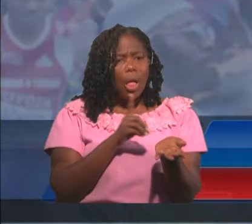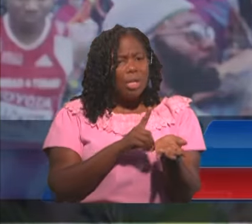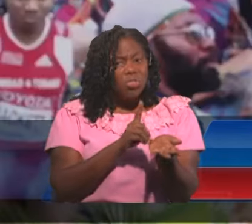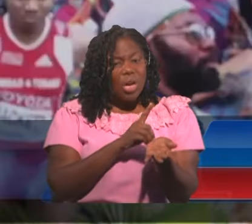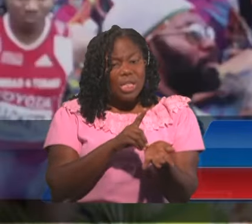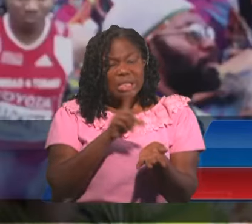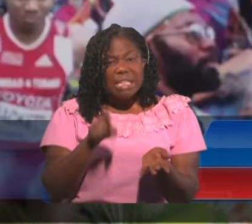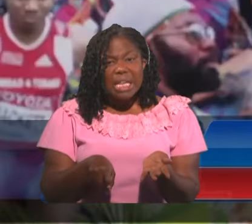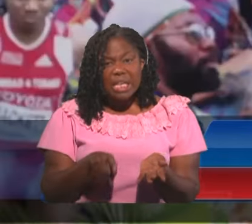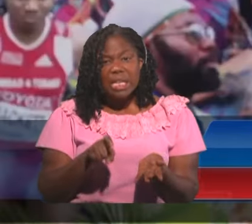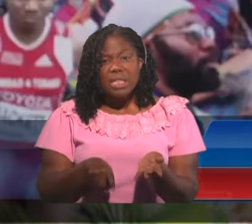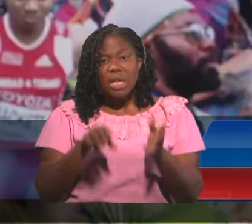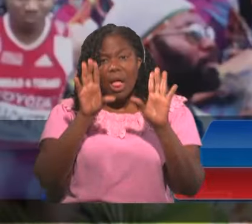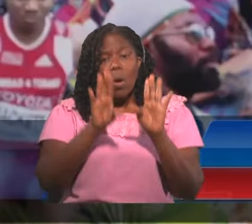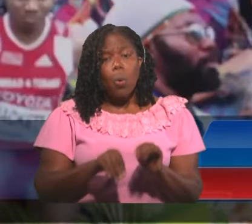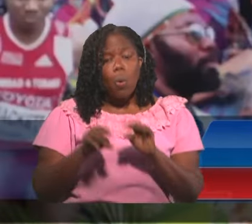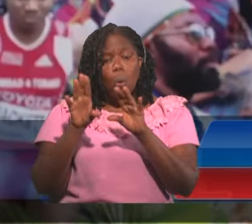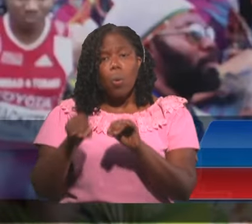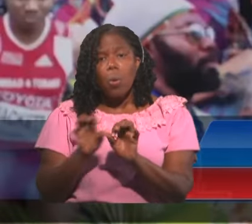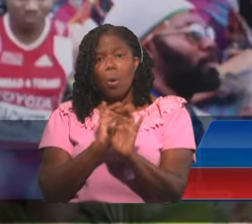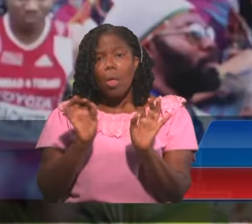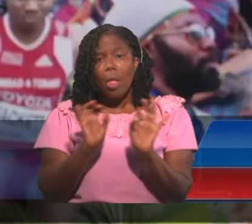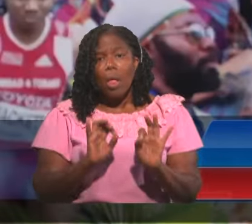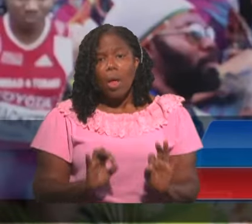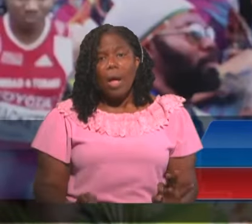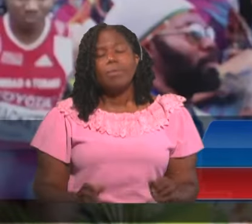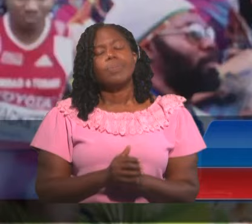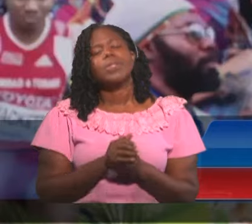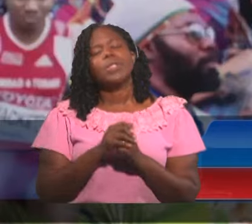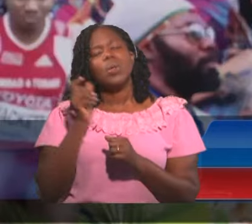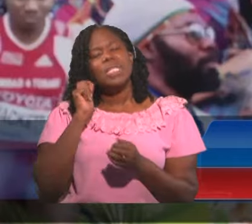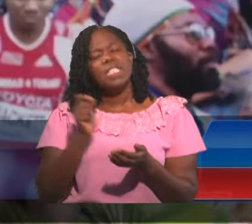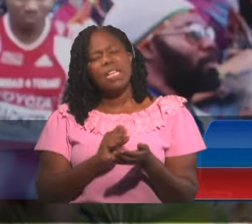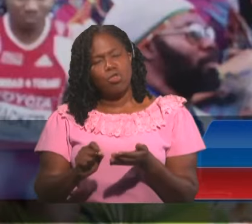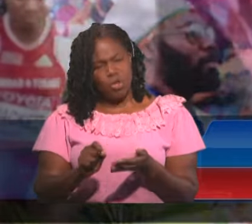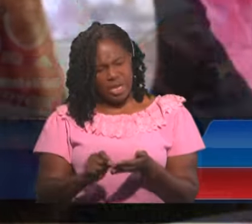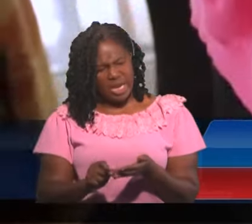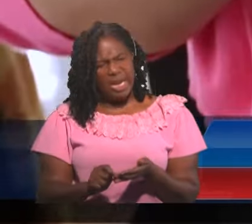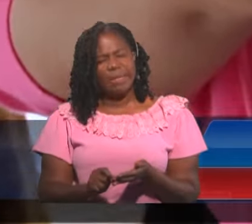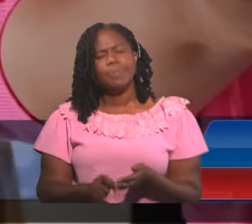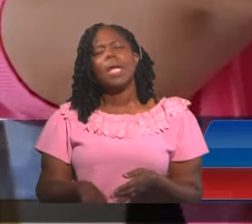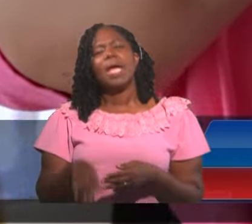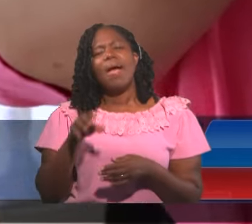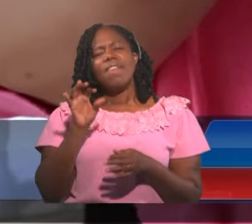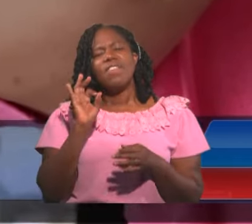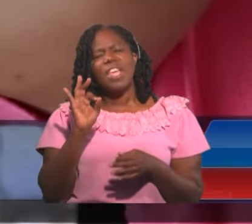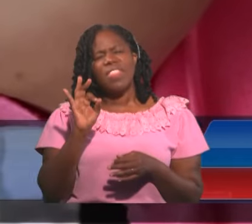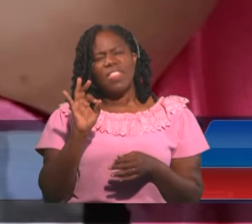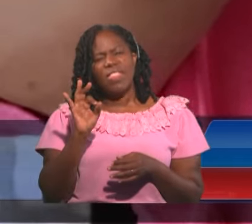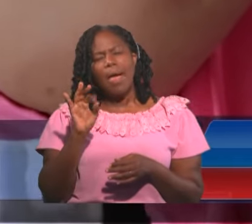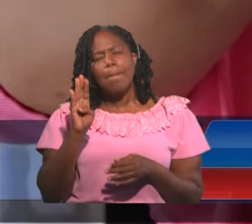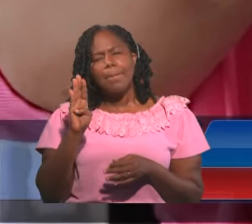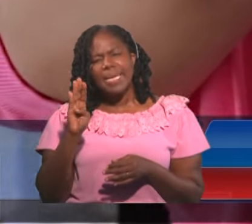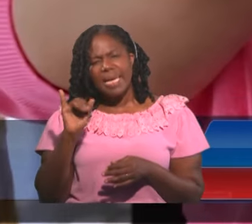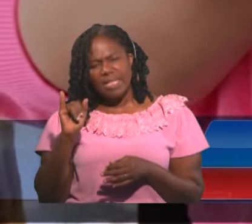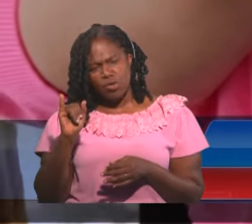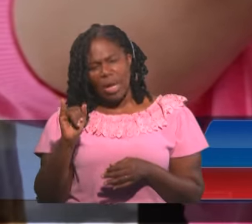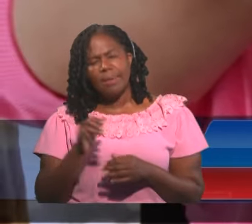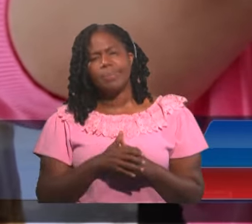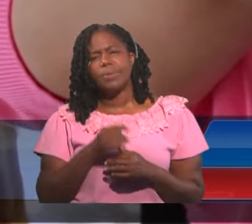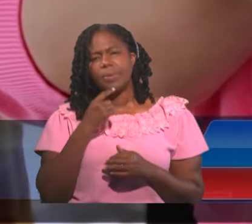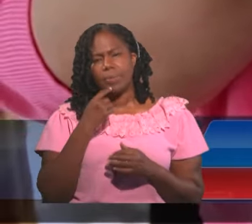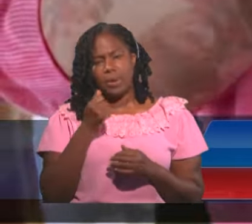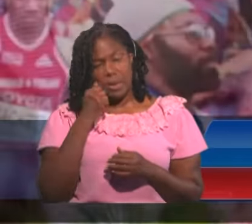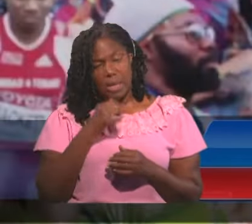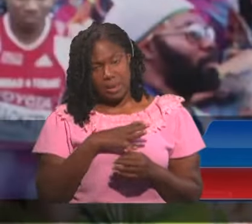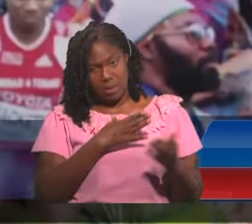TRHA's pharmacies. Secretary of Health, Wellness and Social Protection, Dr. Faith B. Israel, says it is a result of a lack of supply in the Ministry of